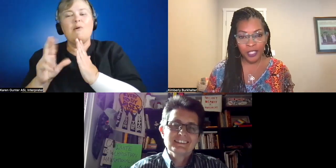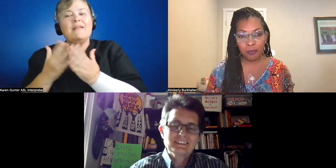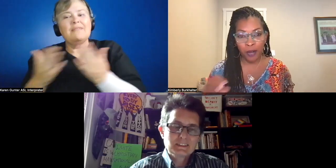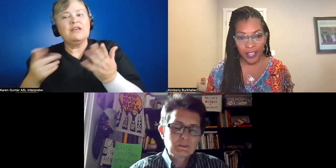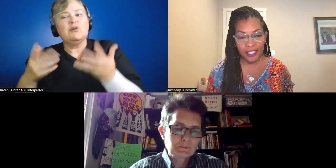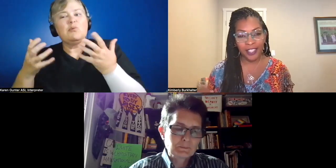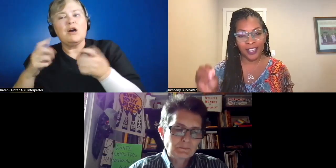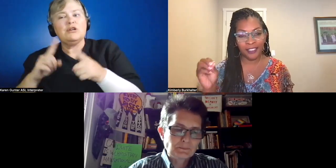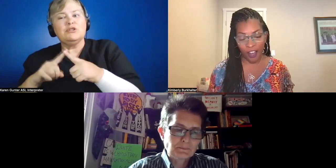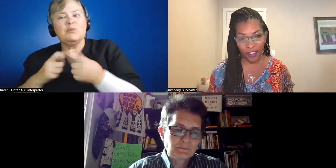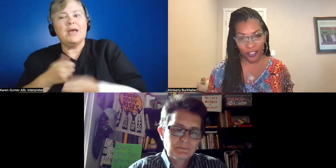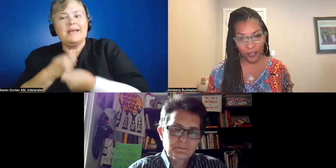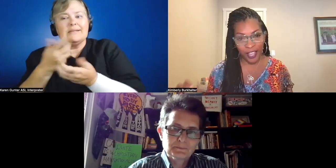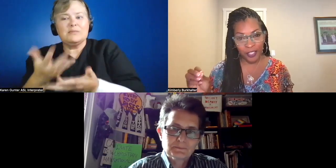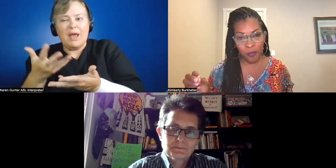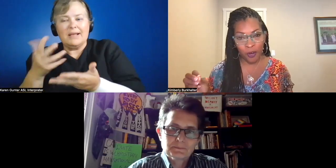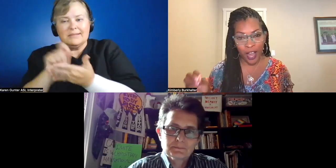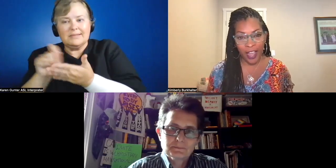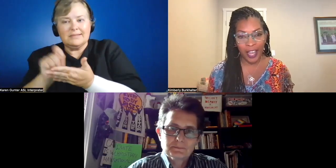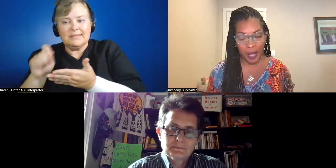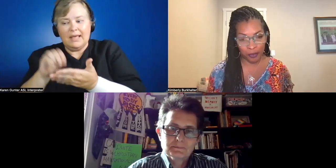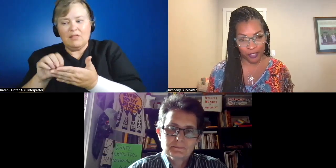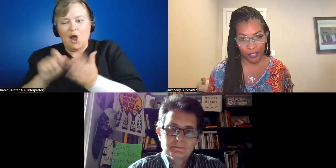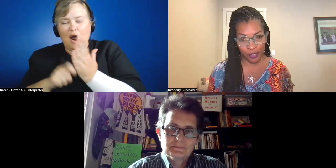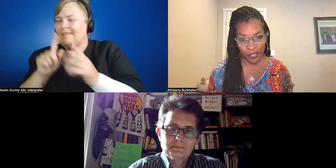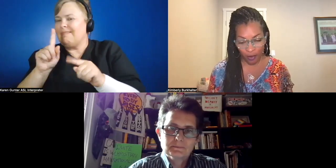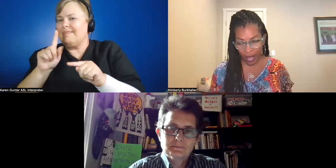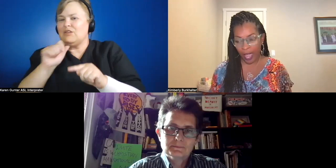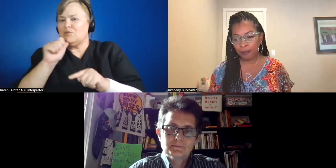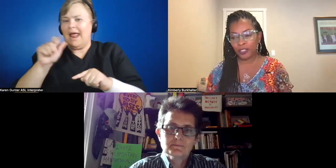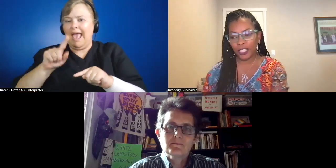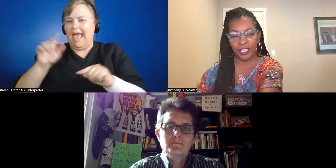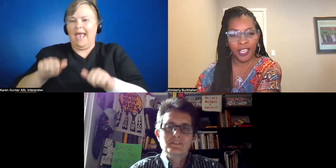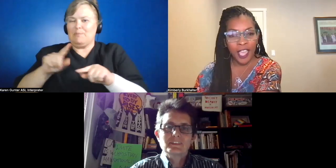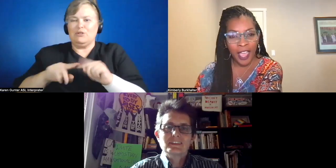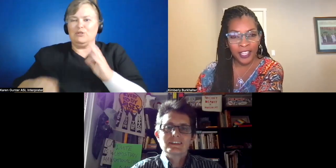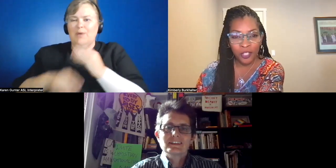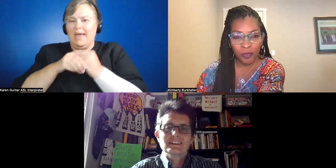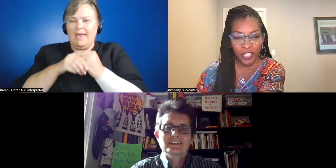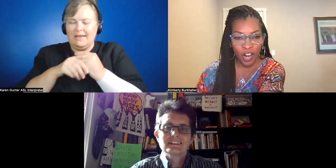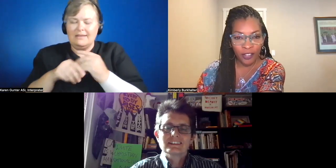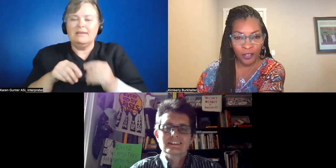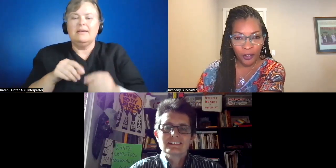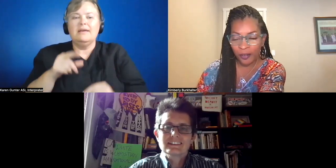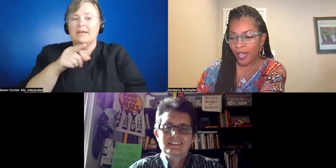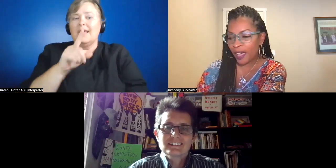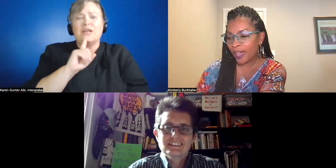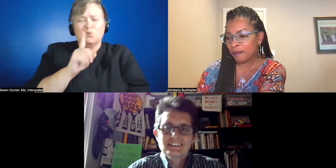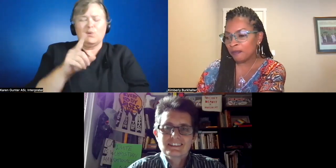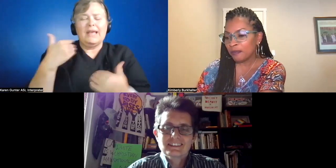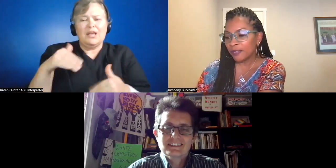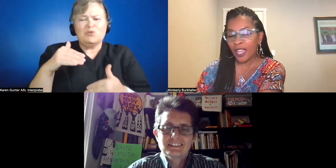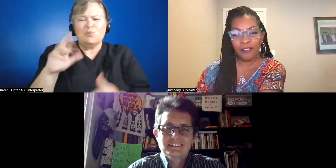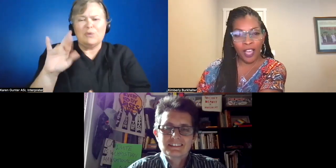to express in the article that you were unable to do so? I'm looking, and it's a rich article